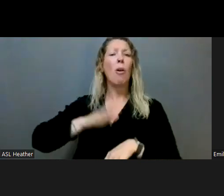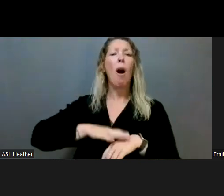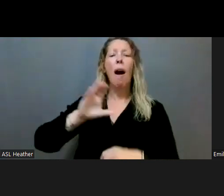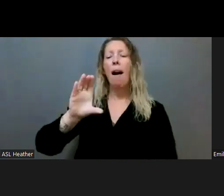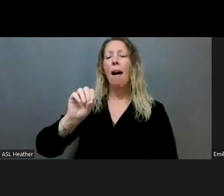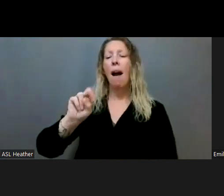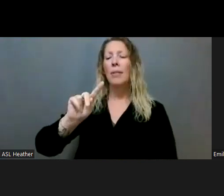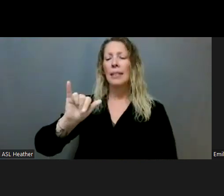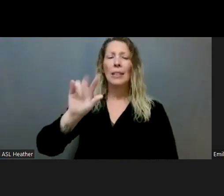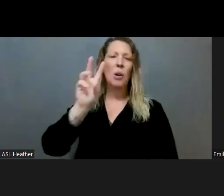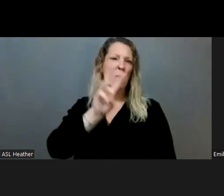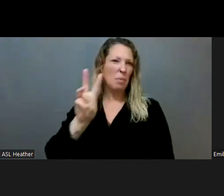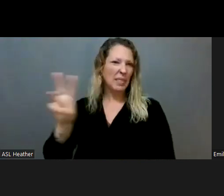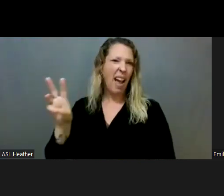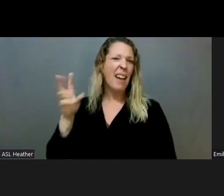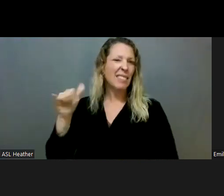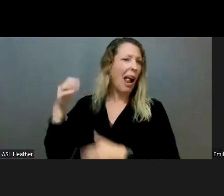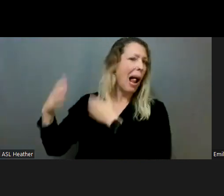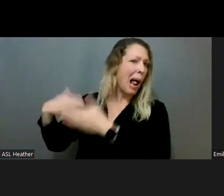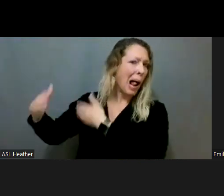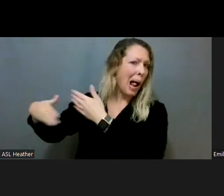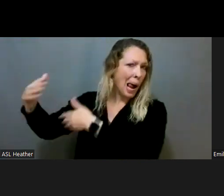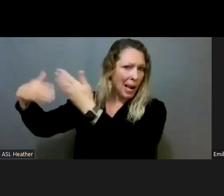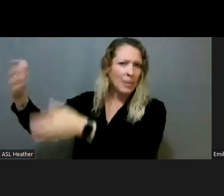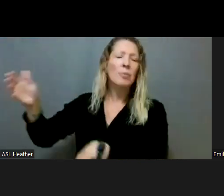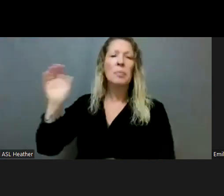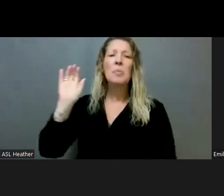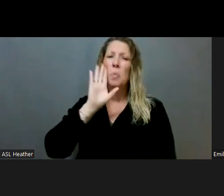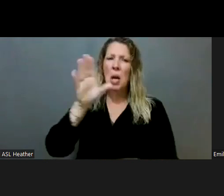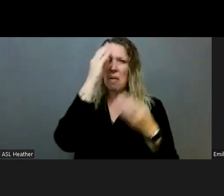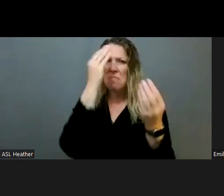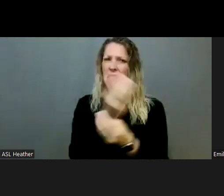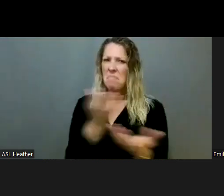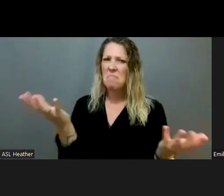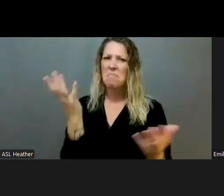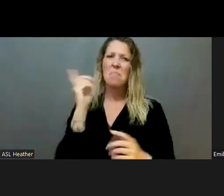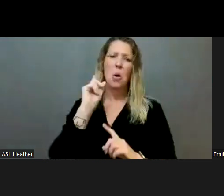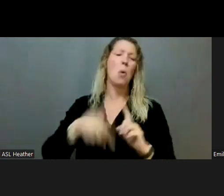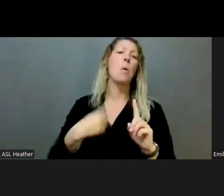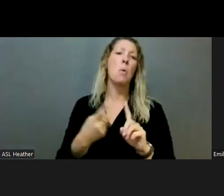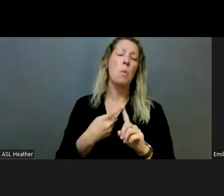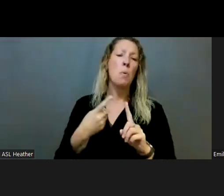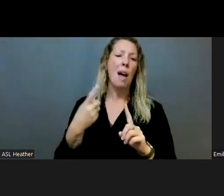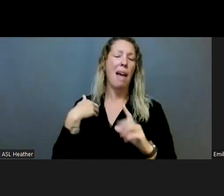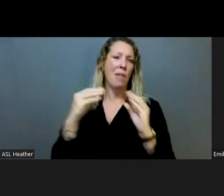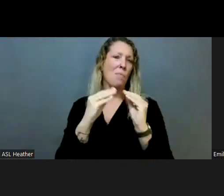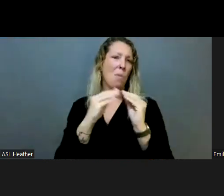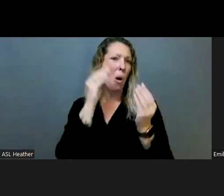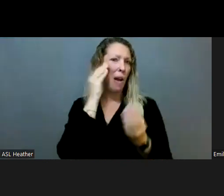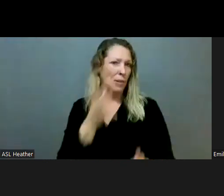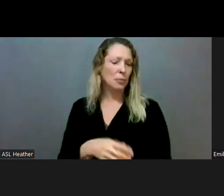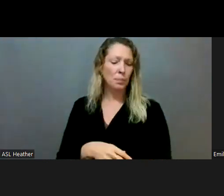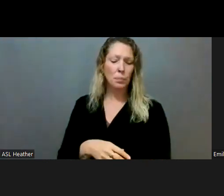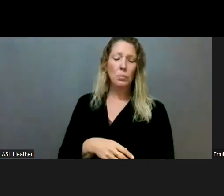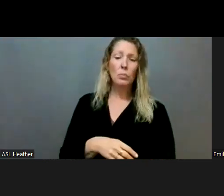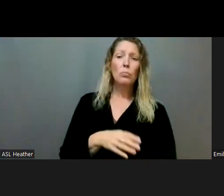pieces. So the logistical pieces will be sent out to you once we send out this recording and some further information.